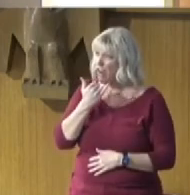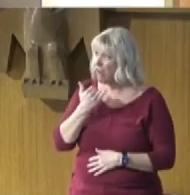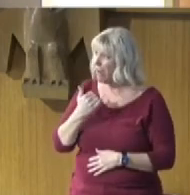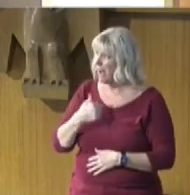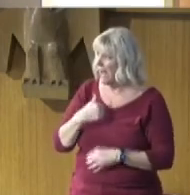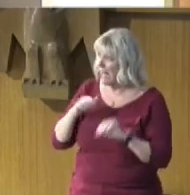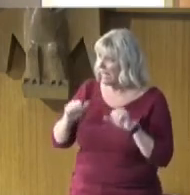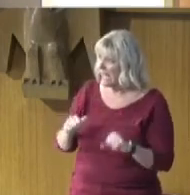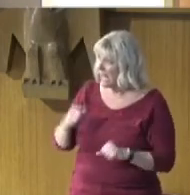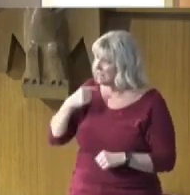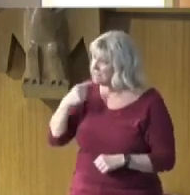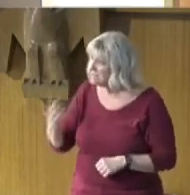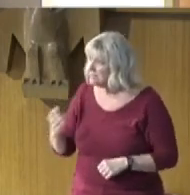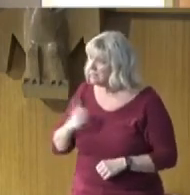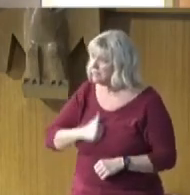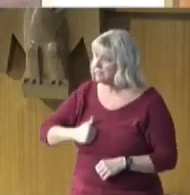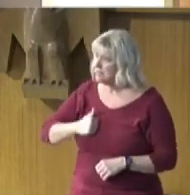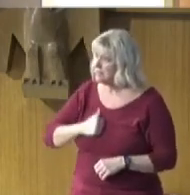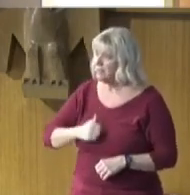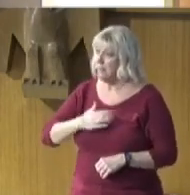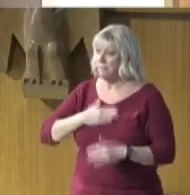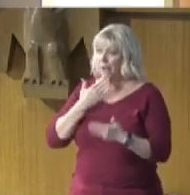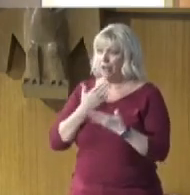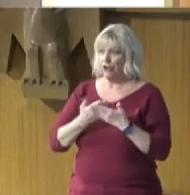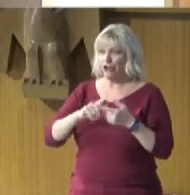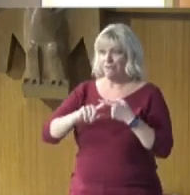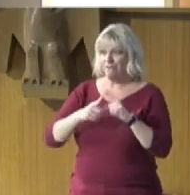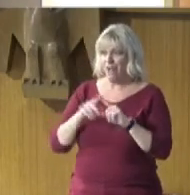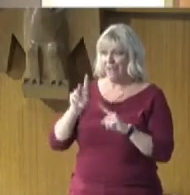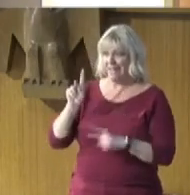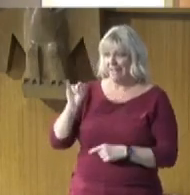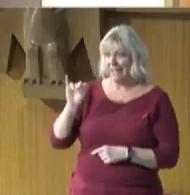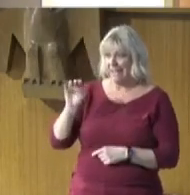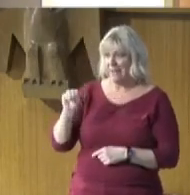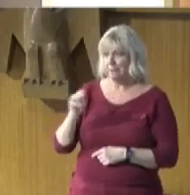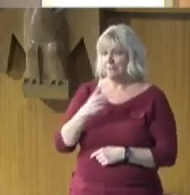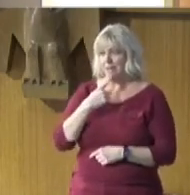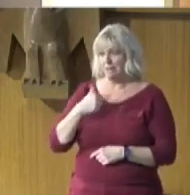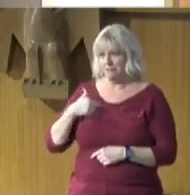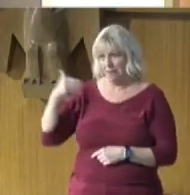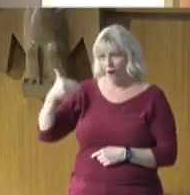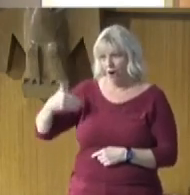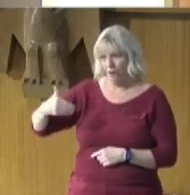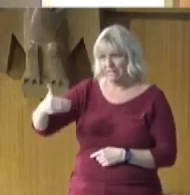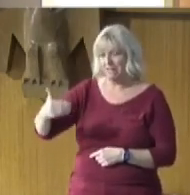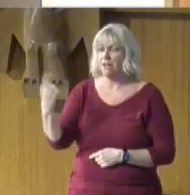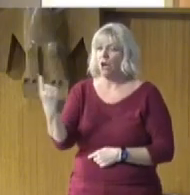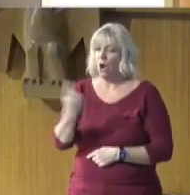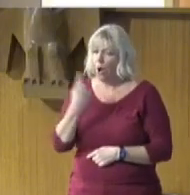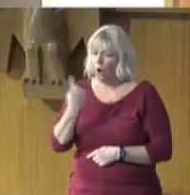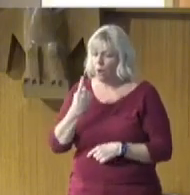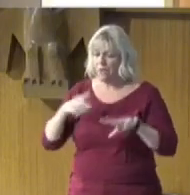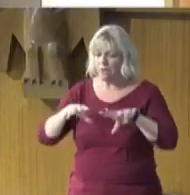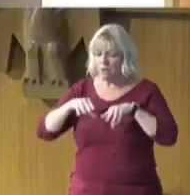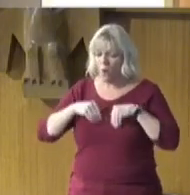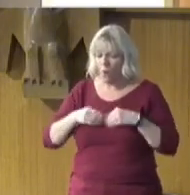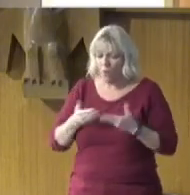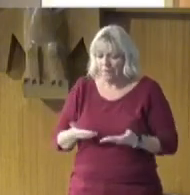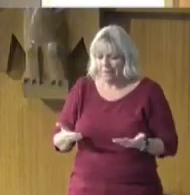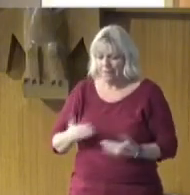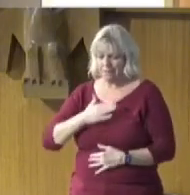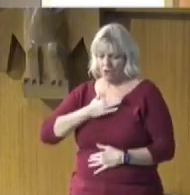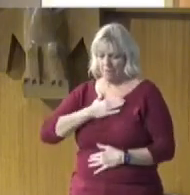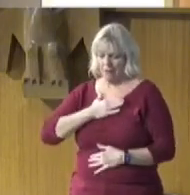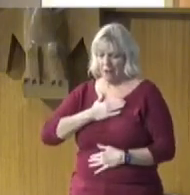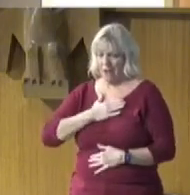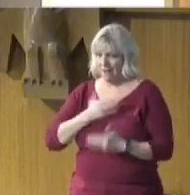for? As my good friend Kim says, she tells me frequently, she says, always own the things that are yours and let go of the things